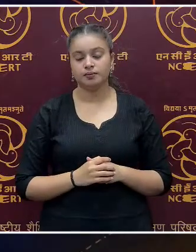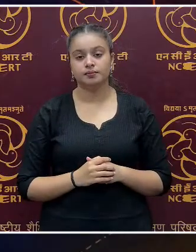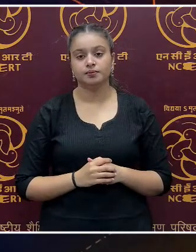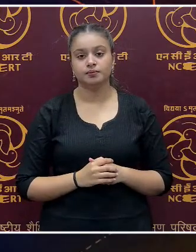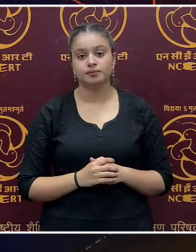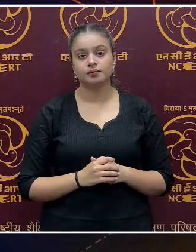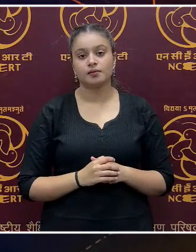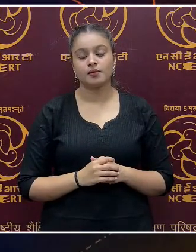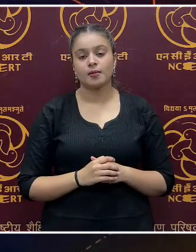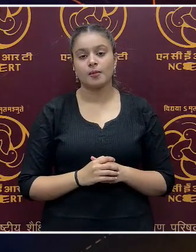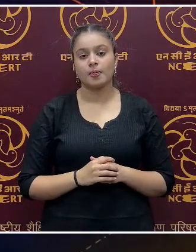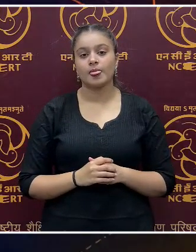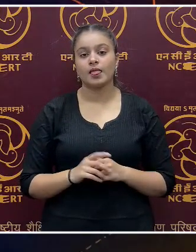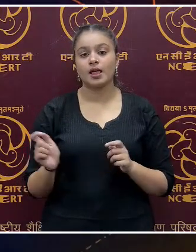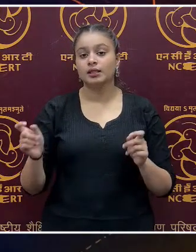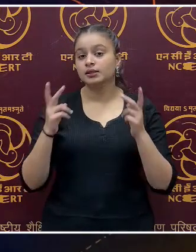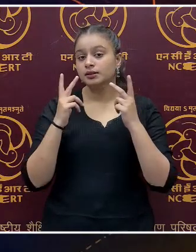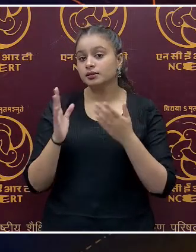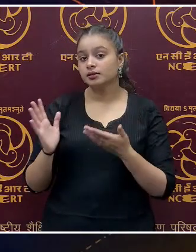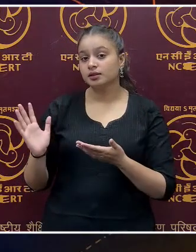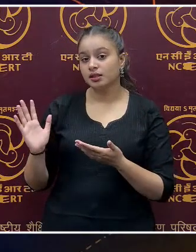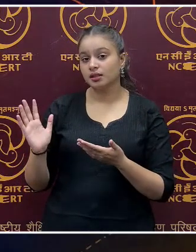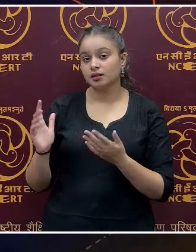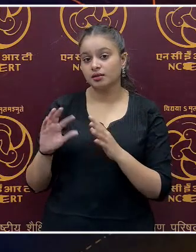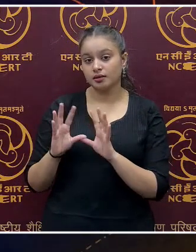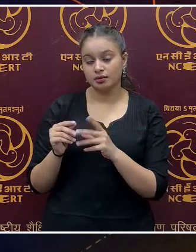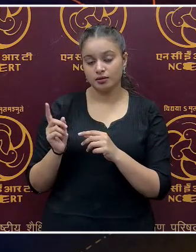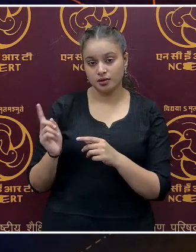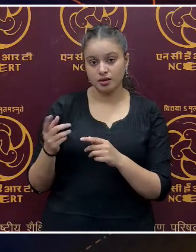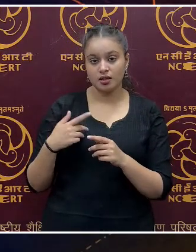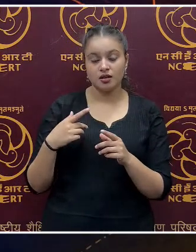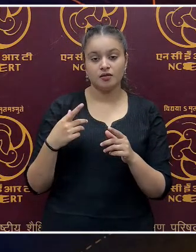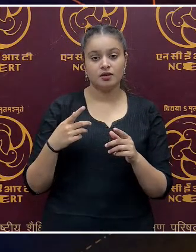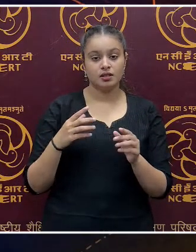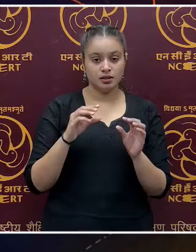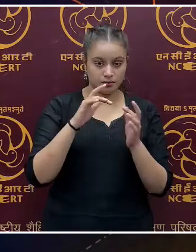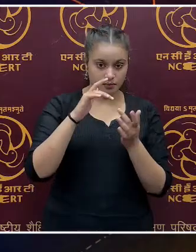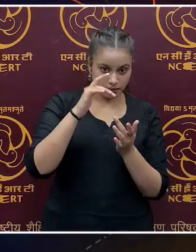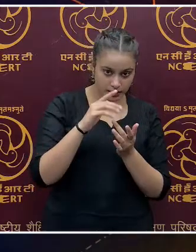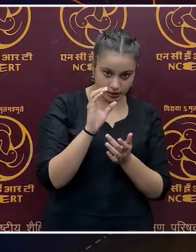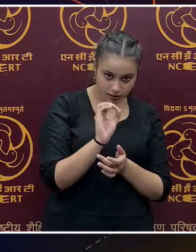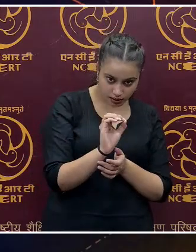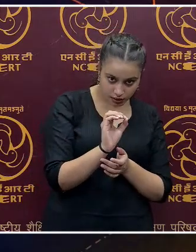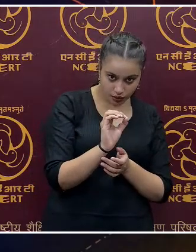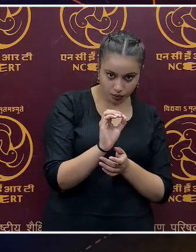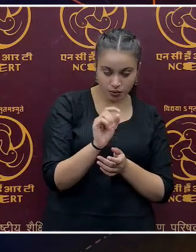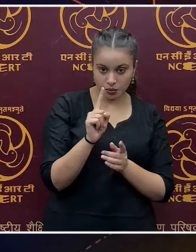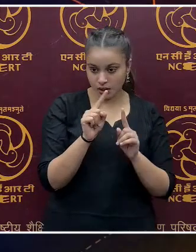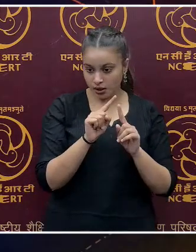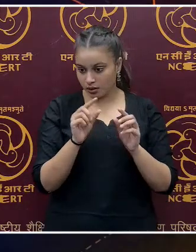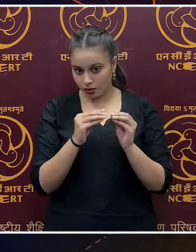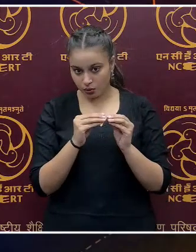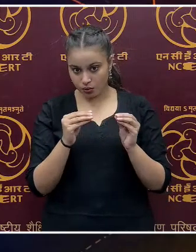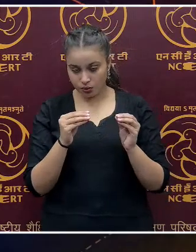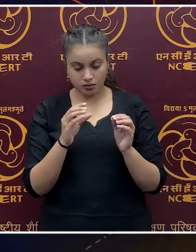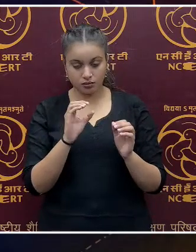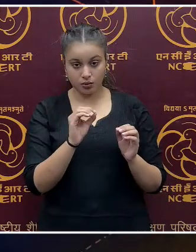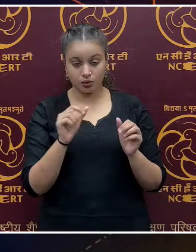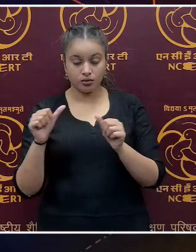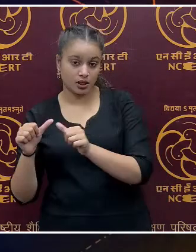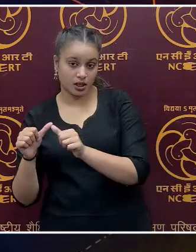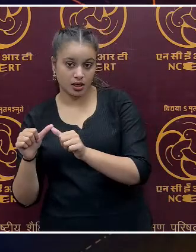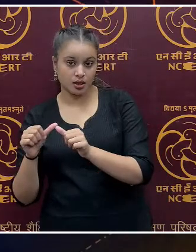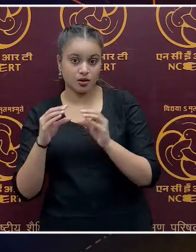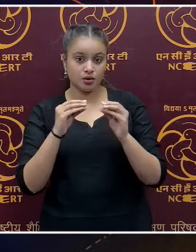See, on the screen you could see the vertex 0 and one arm OA and